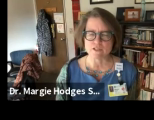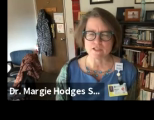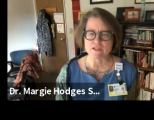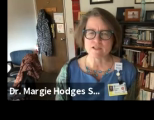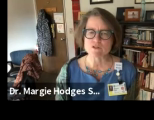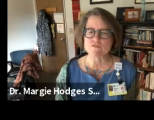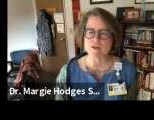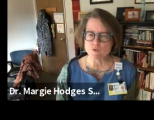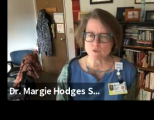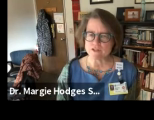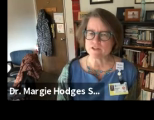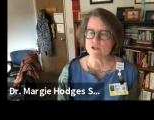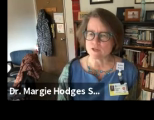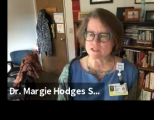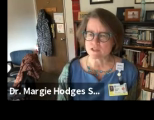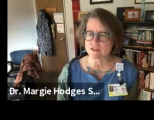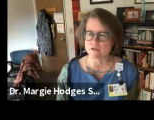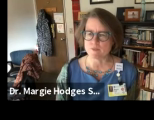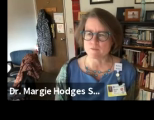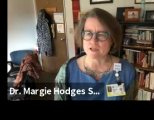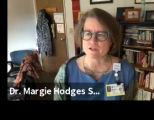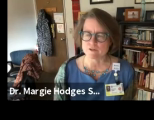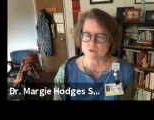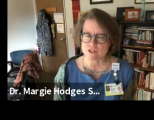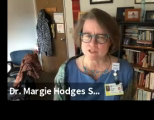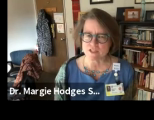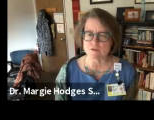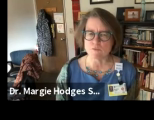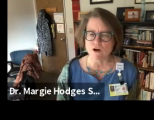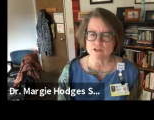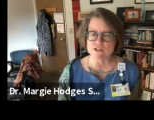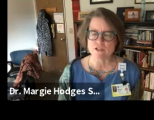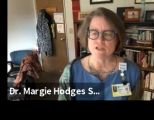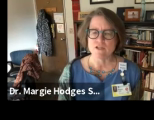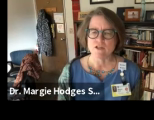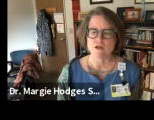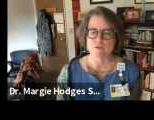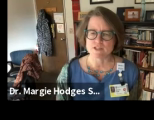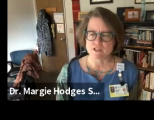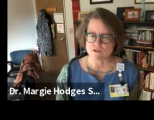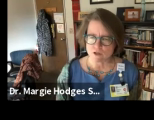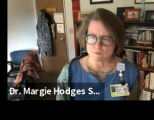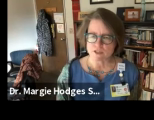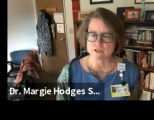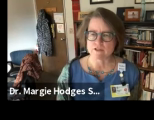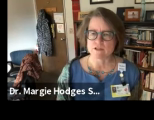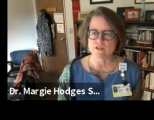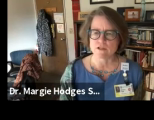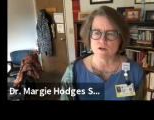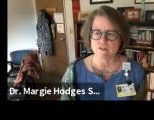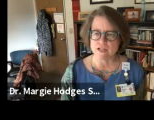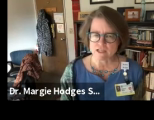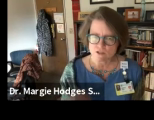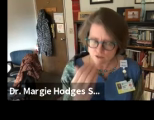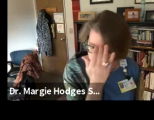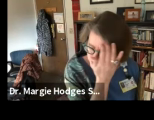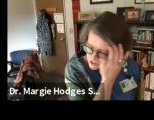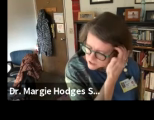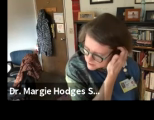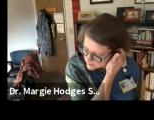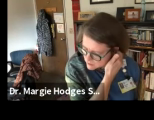2020. And it was February that the US declared a public health emergency. And in March, President Trump declared the COVID